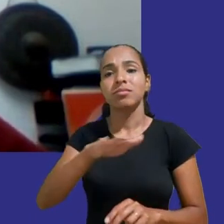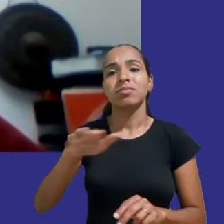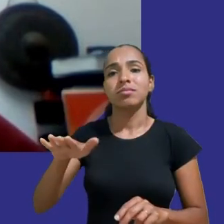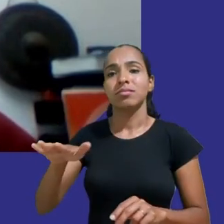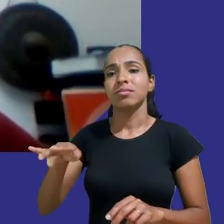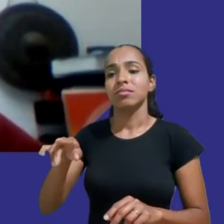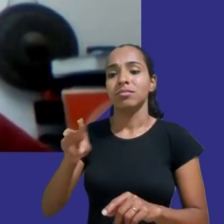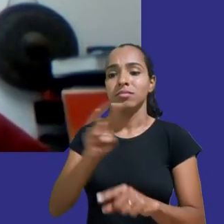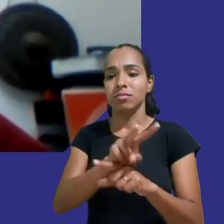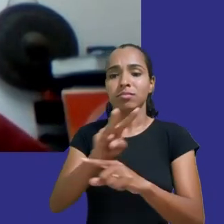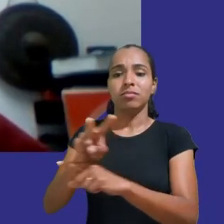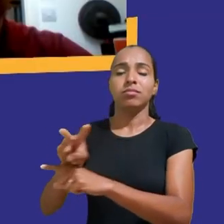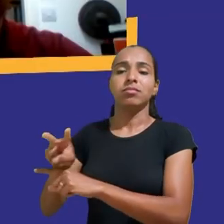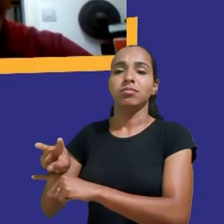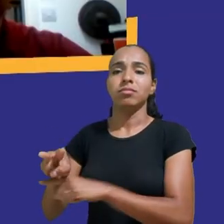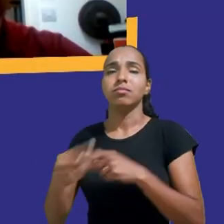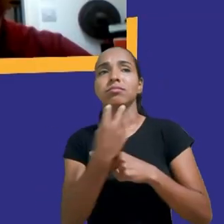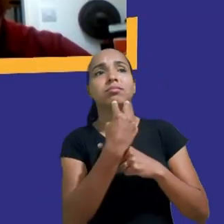practice